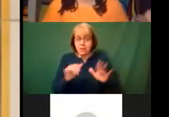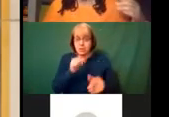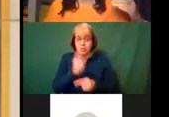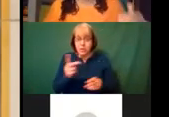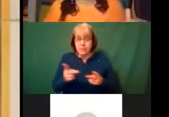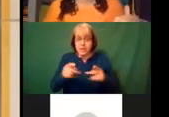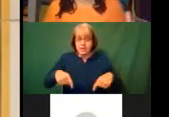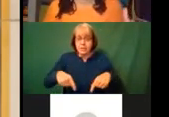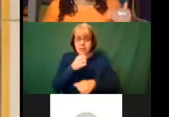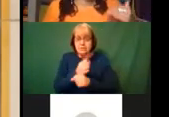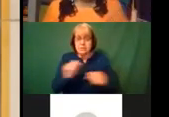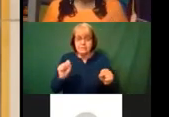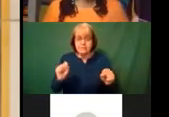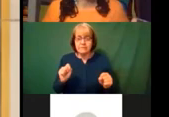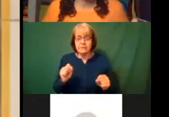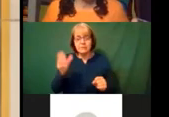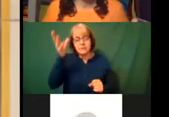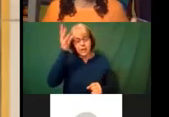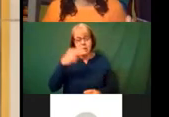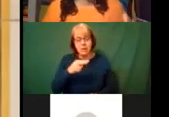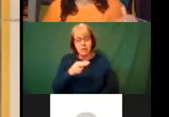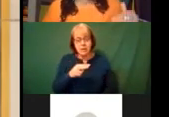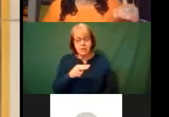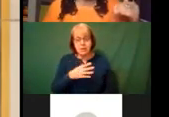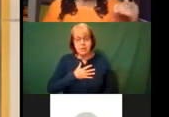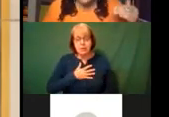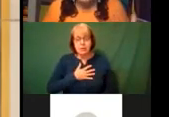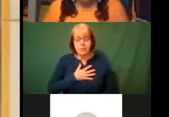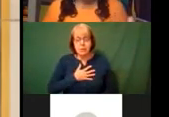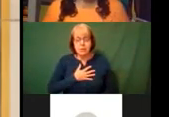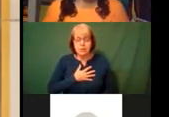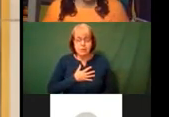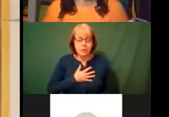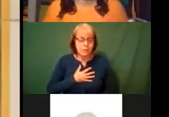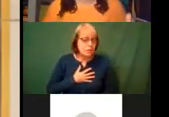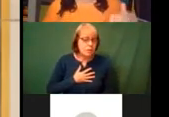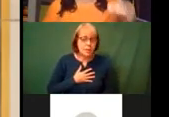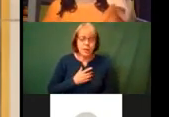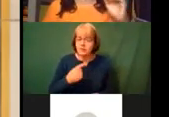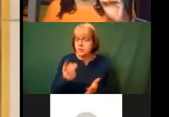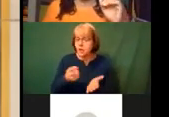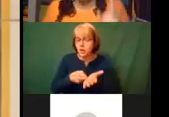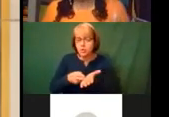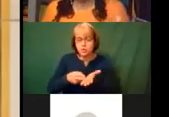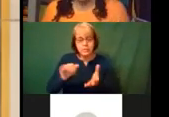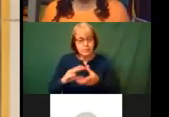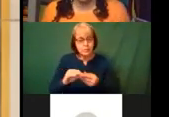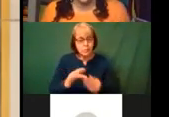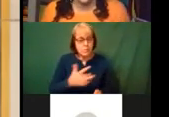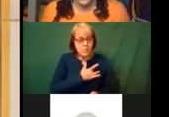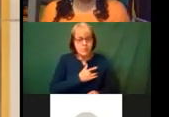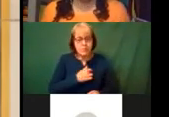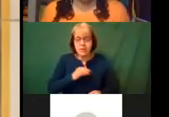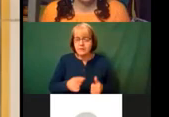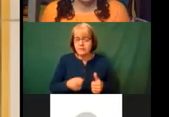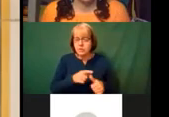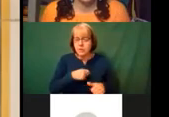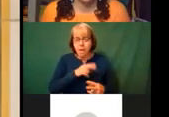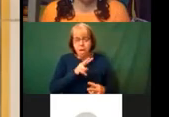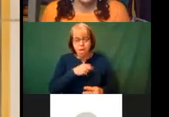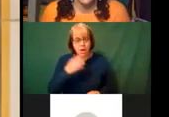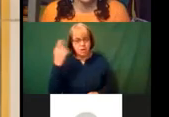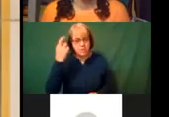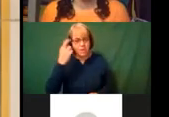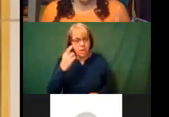And I told this story over 100 times. And I am moved every single time, because that's the first time I actually got to